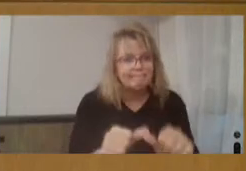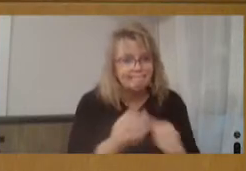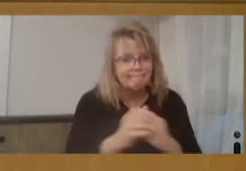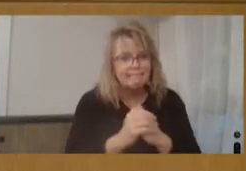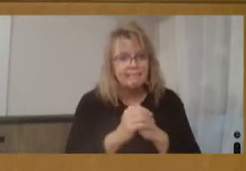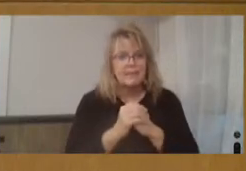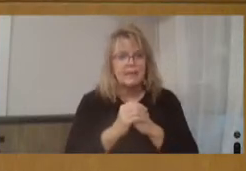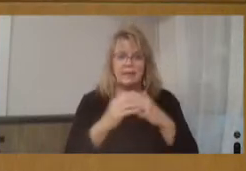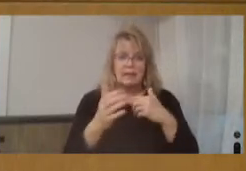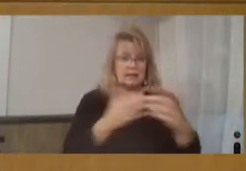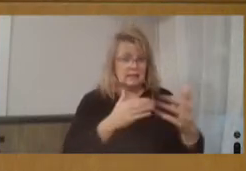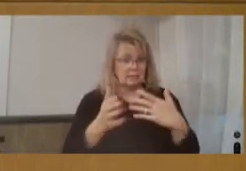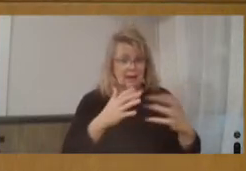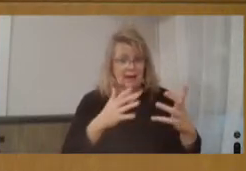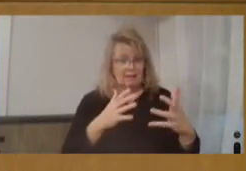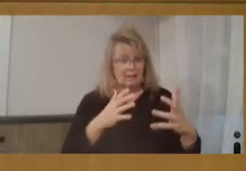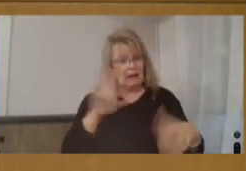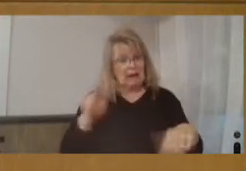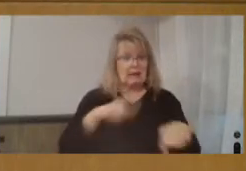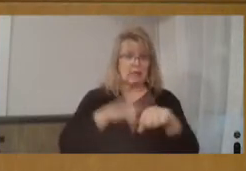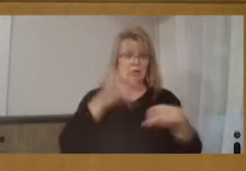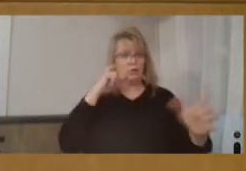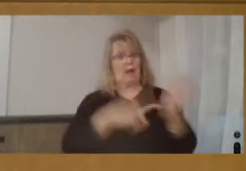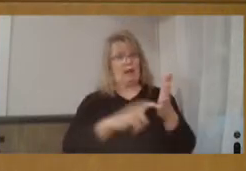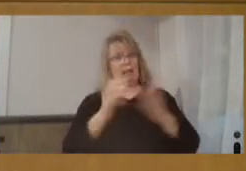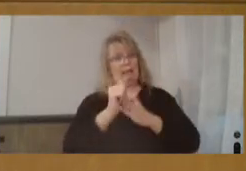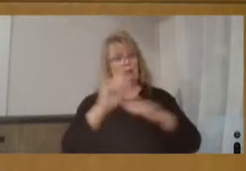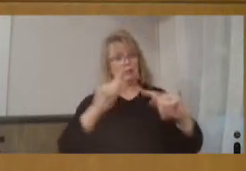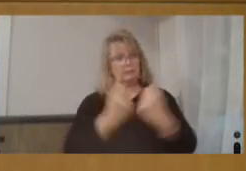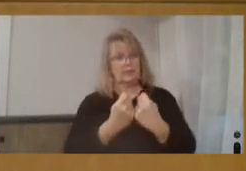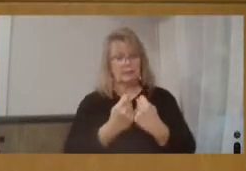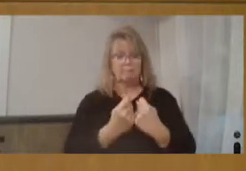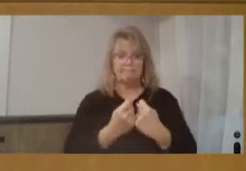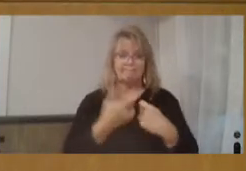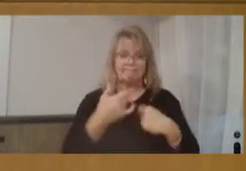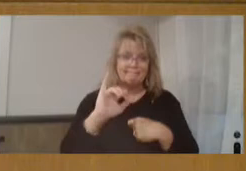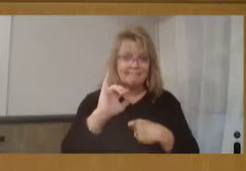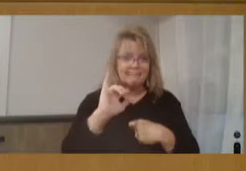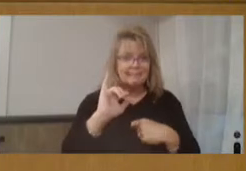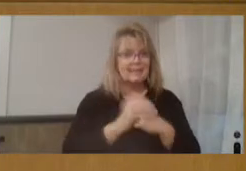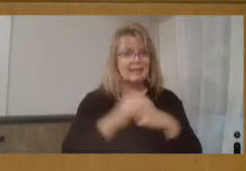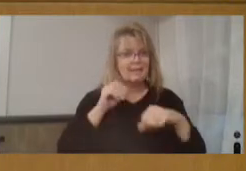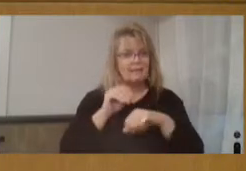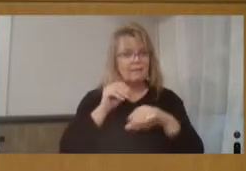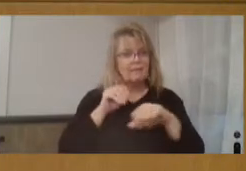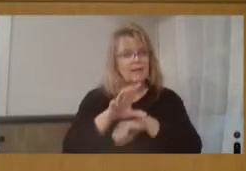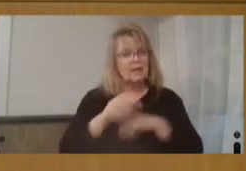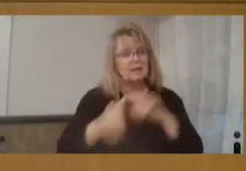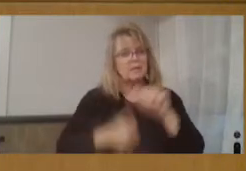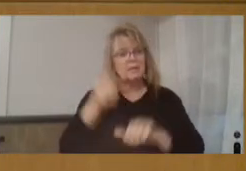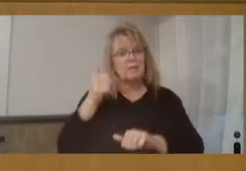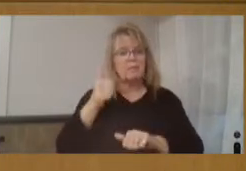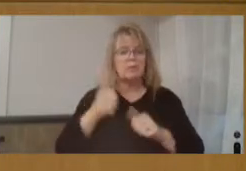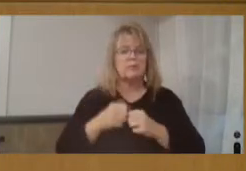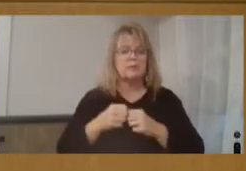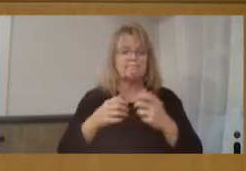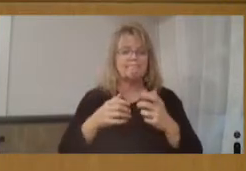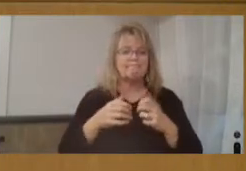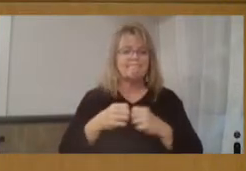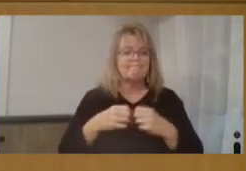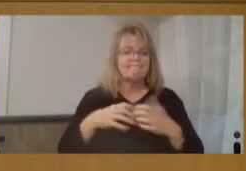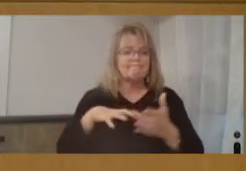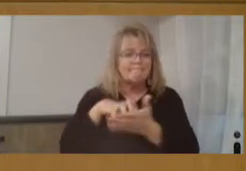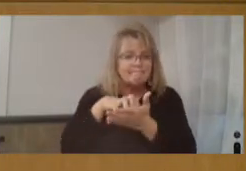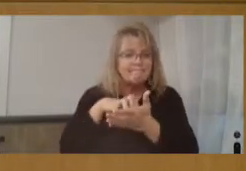leadership team. This is what I want to talk to you about today because it affects some of our most vulnerable populations, animals who cannot